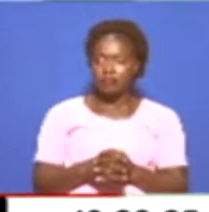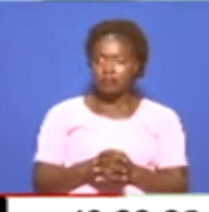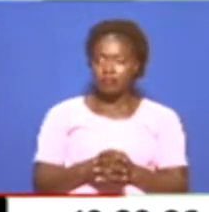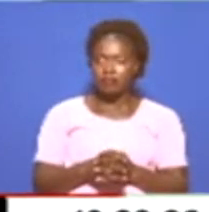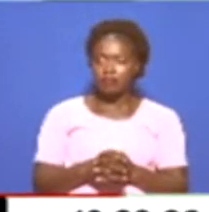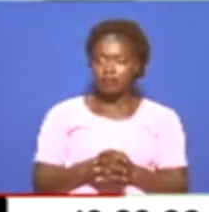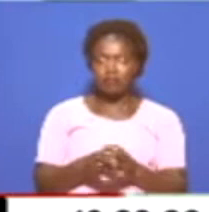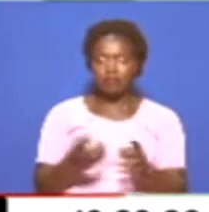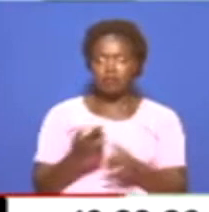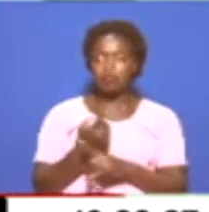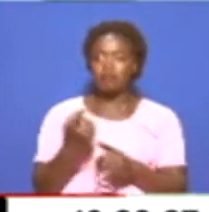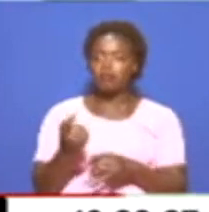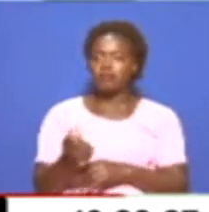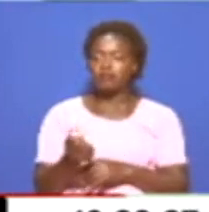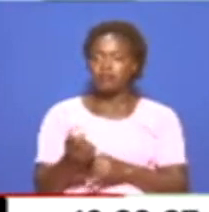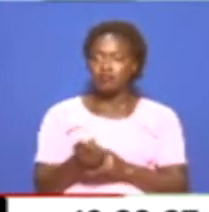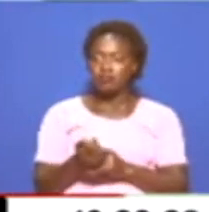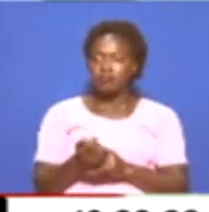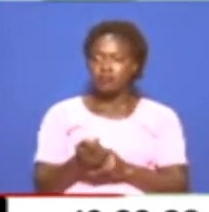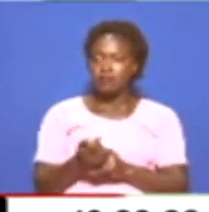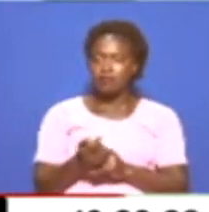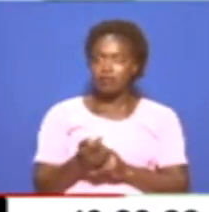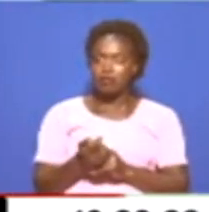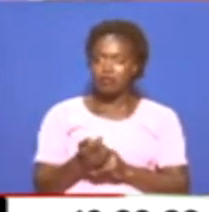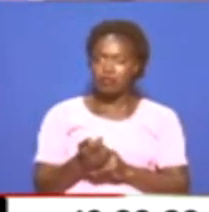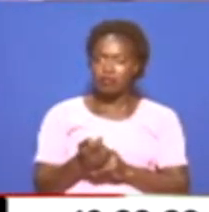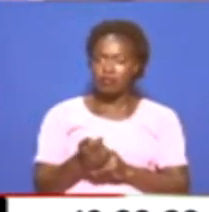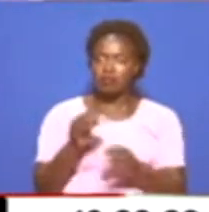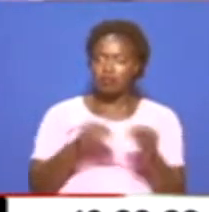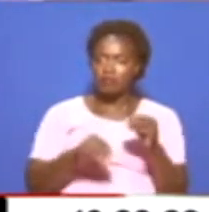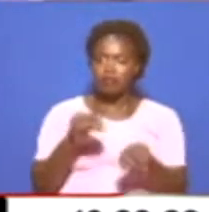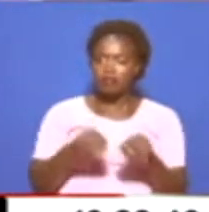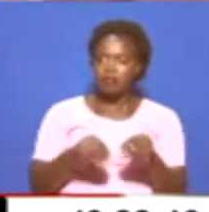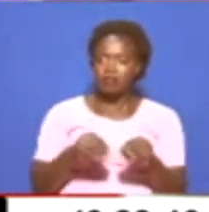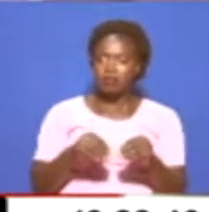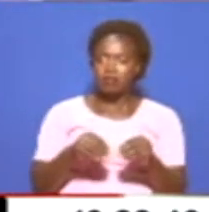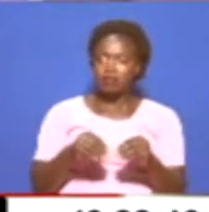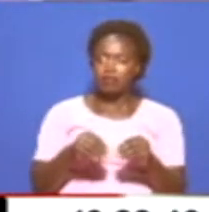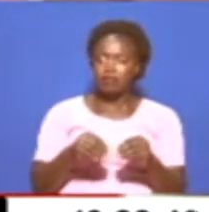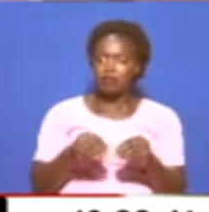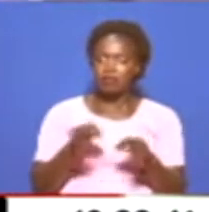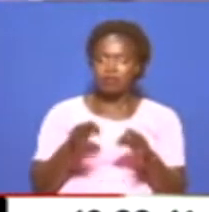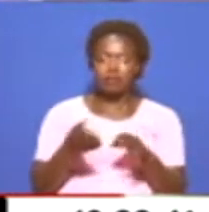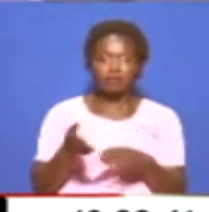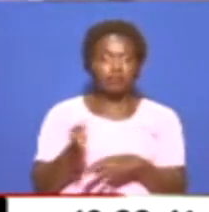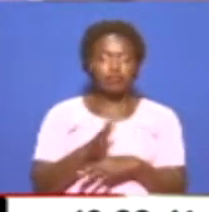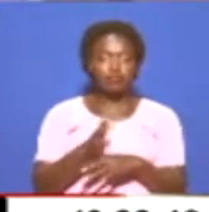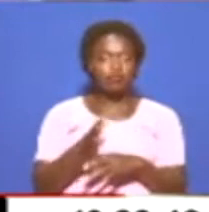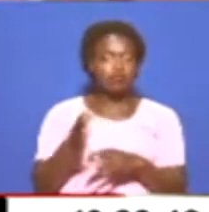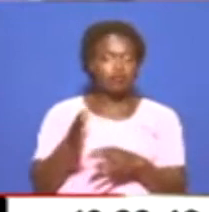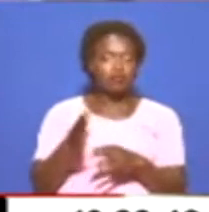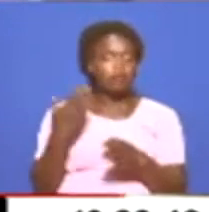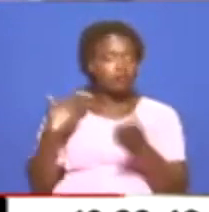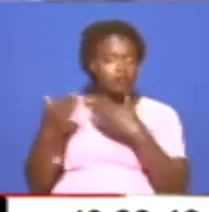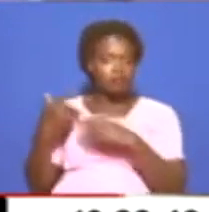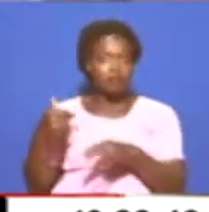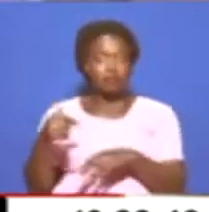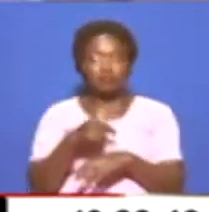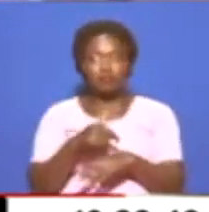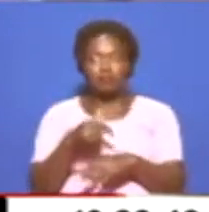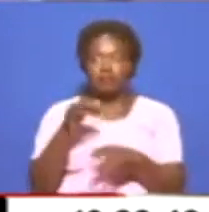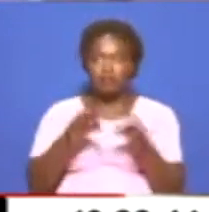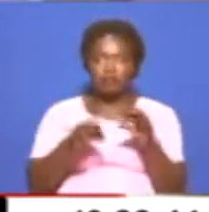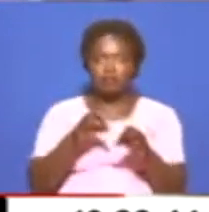Mheshimiwa and say, sometimes in an election, and truth be said, if we go back and revisit our history, the elections that have